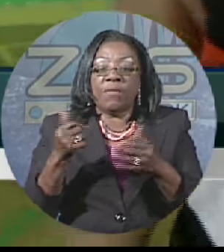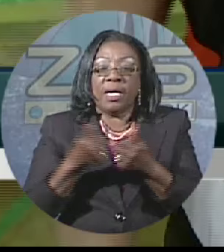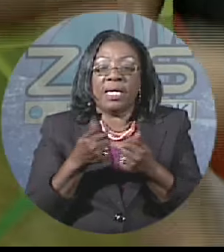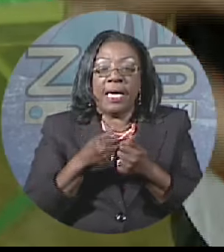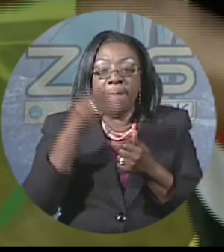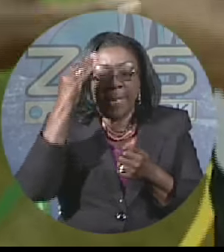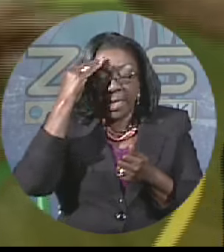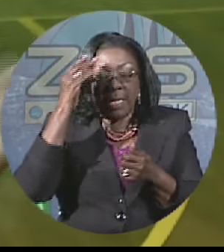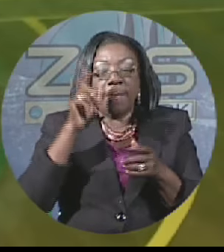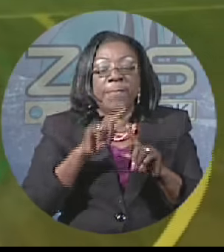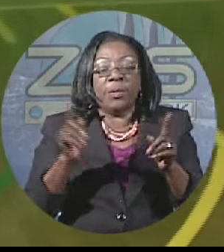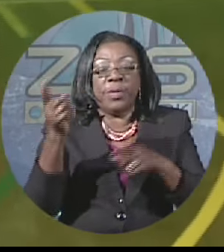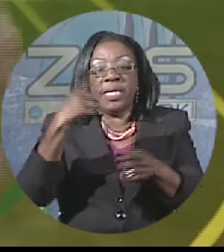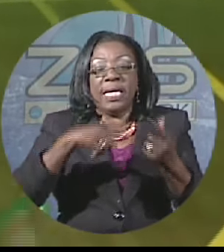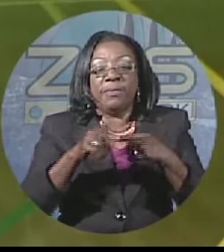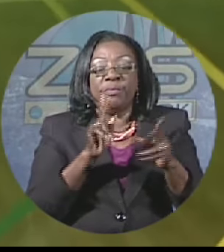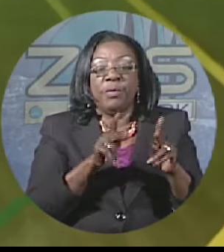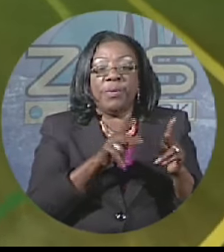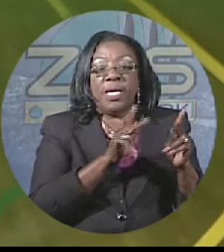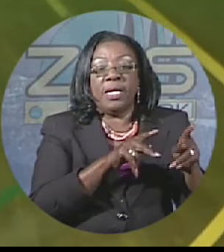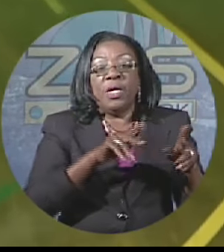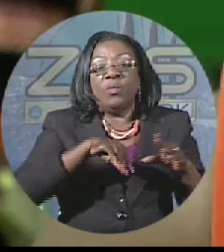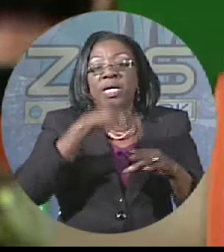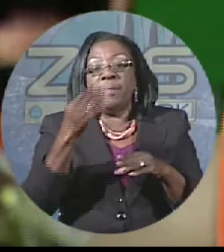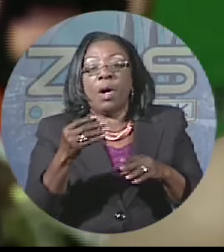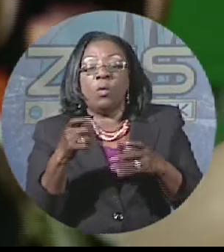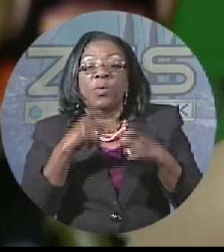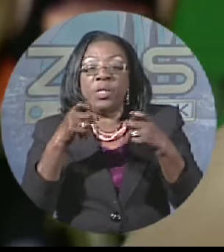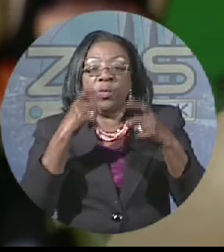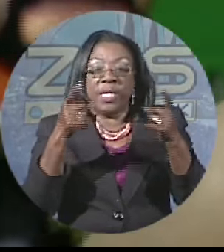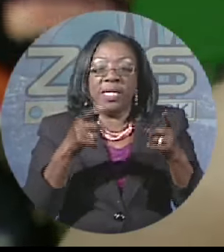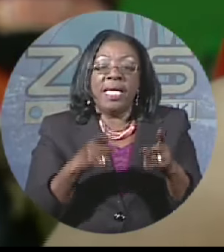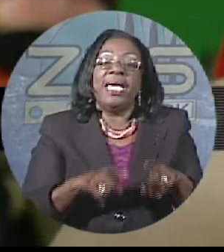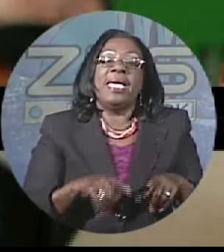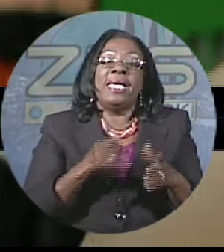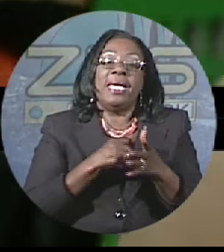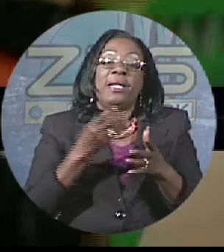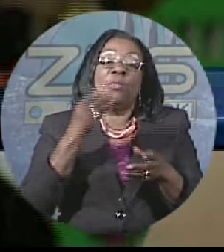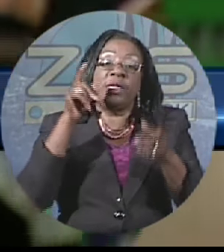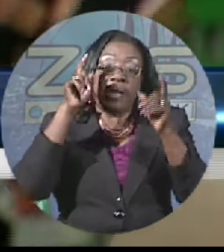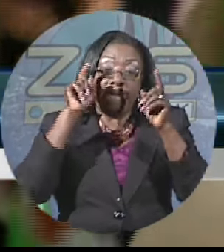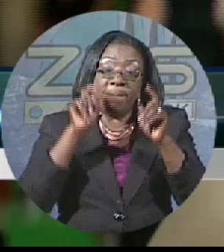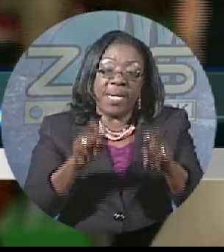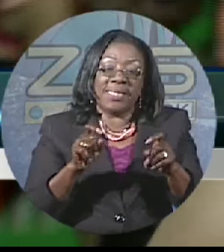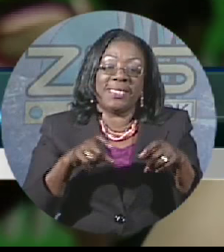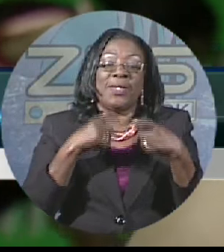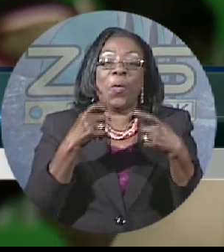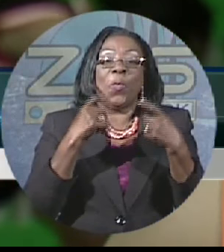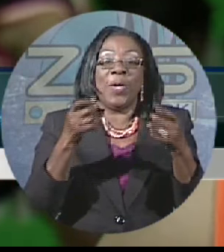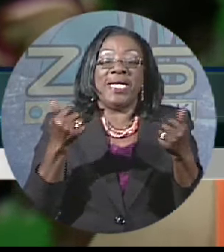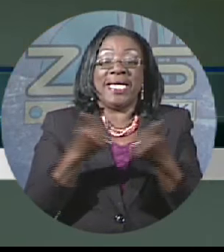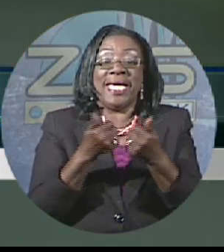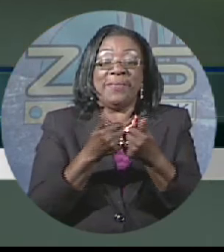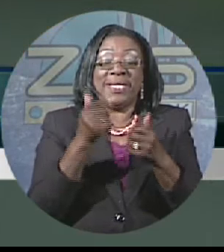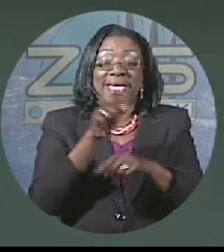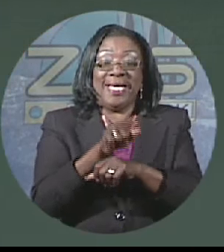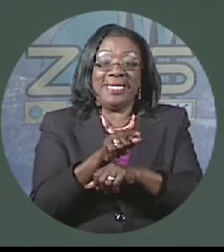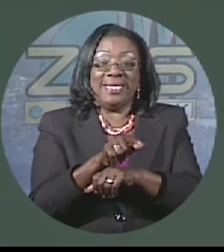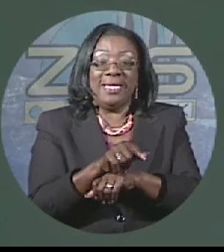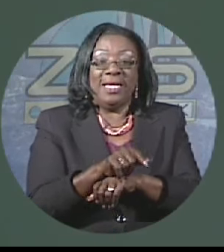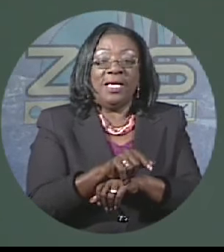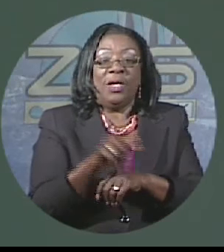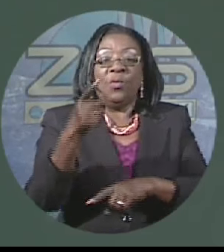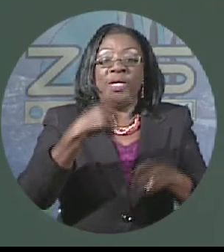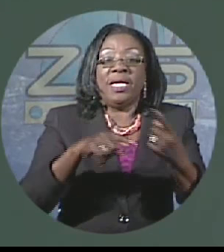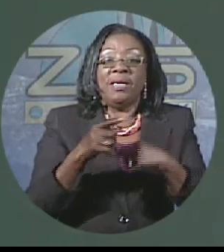but we came prepared physically and mentally, so we came out with the win. It was a must-win game tonight. We had to do everything in our powers to win this game tonight. We had to come